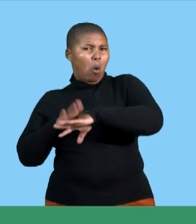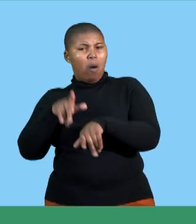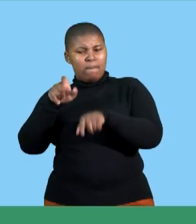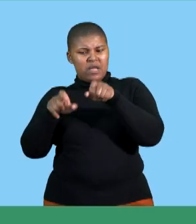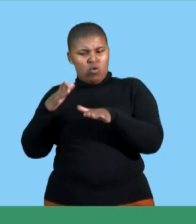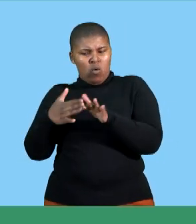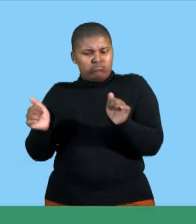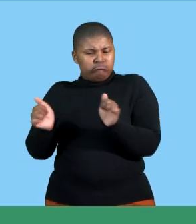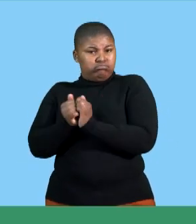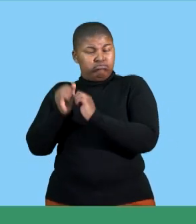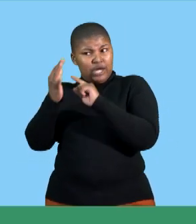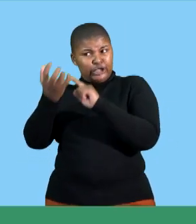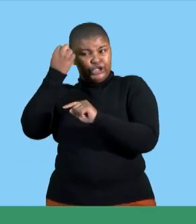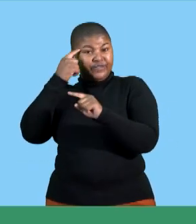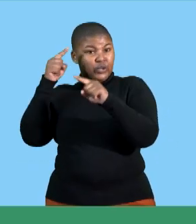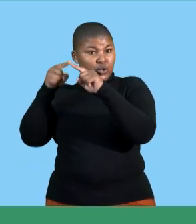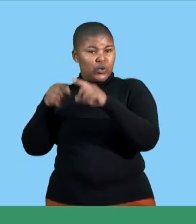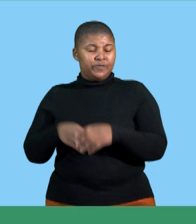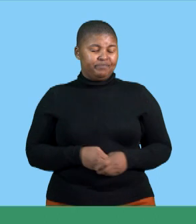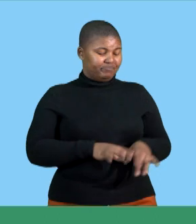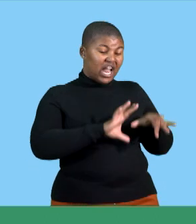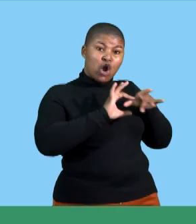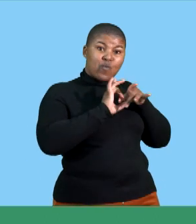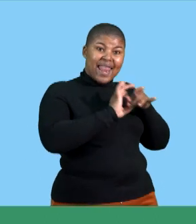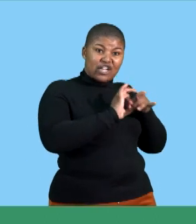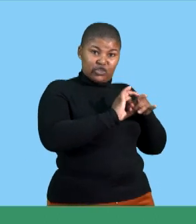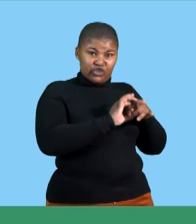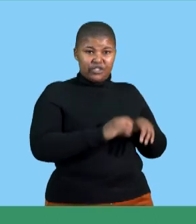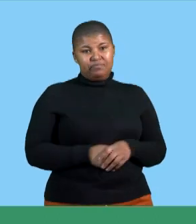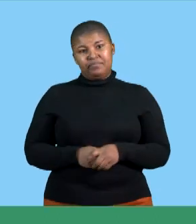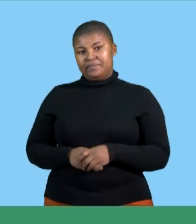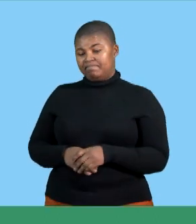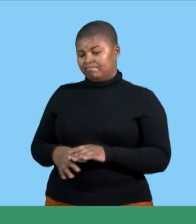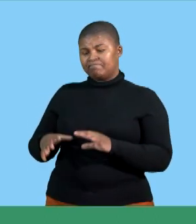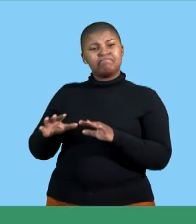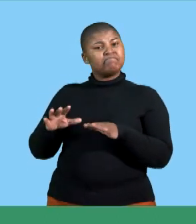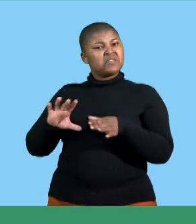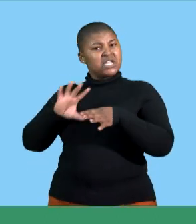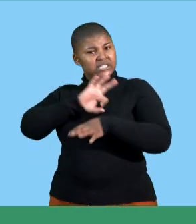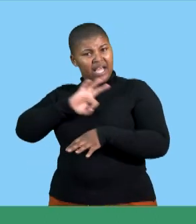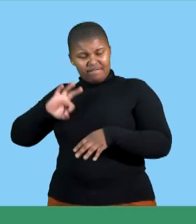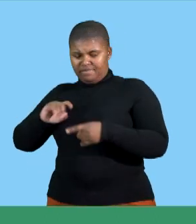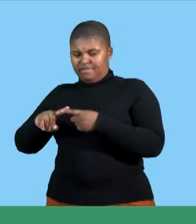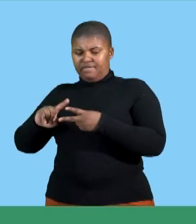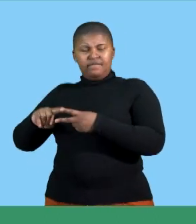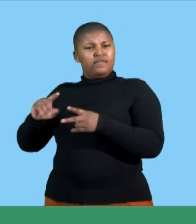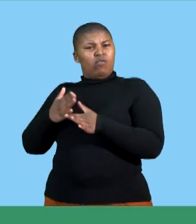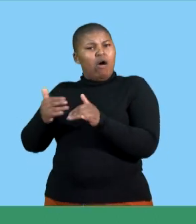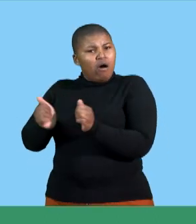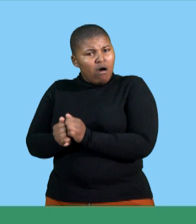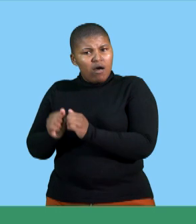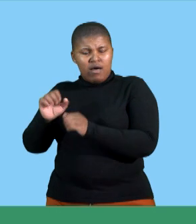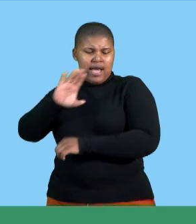a common goal. We have the term relationship, the connection between employees, colleagues, customers,